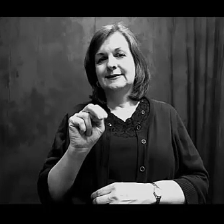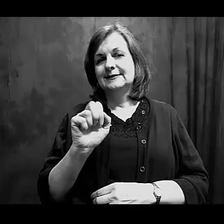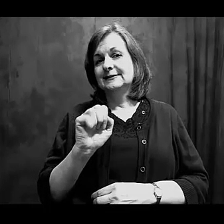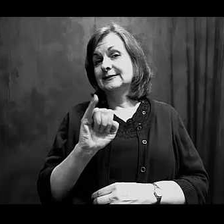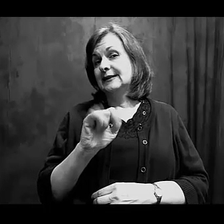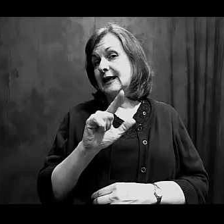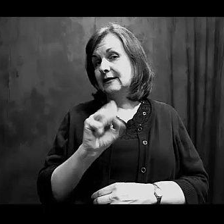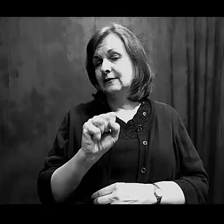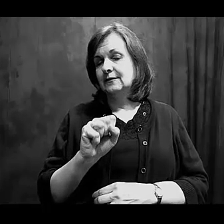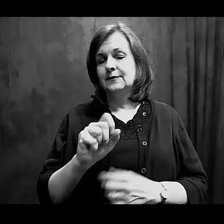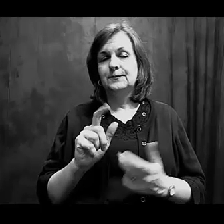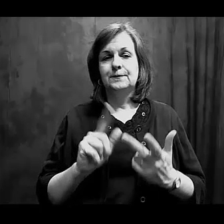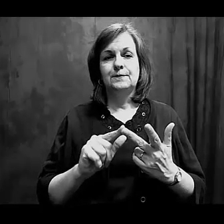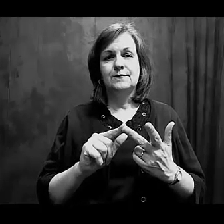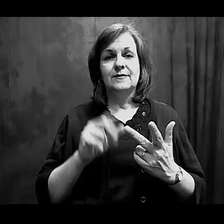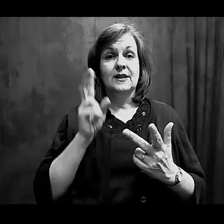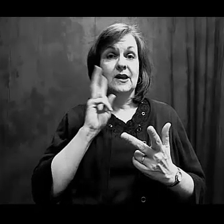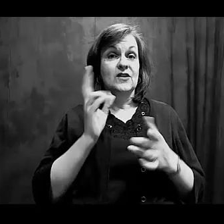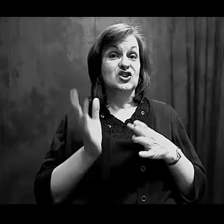snails,